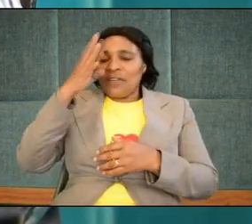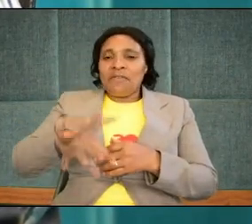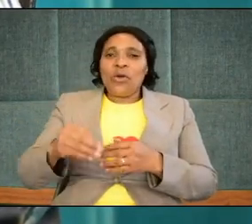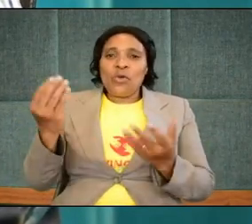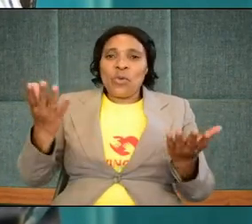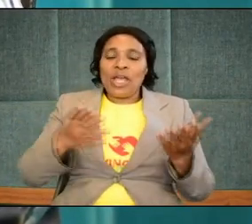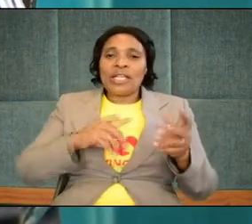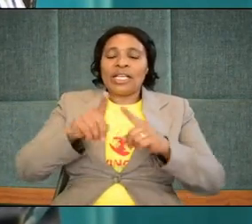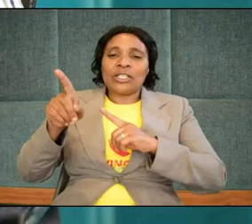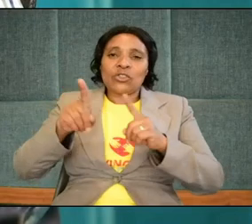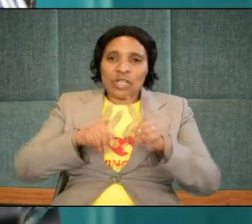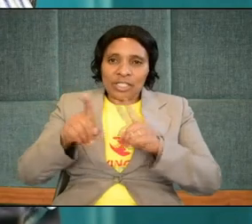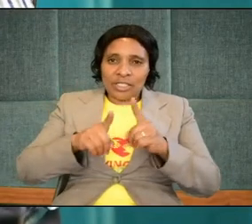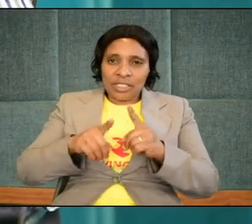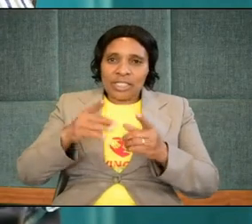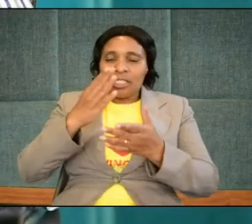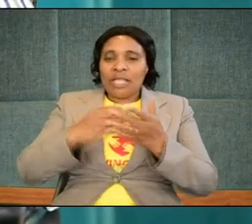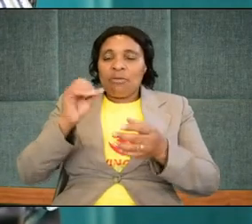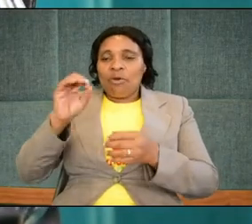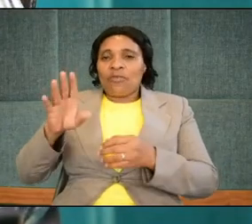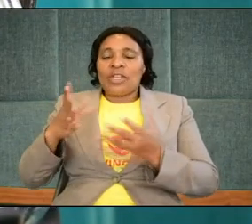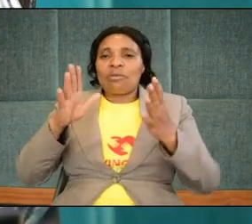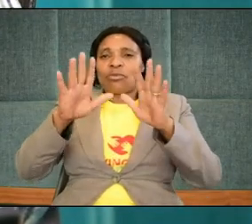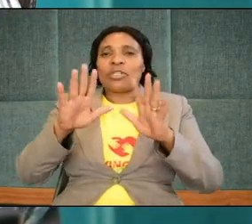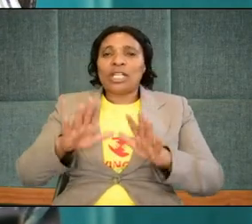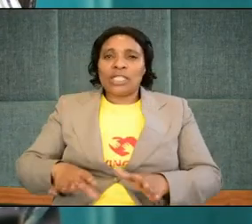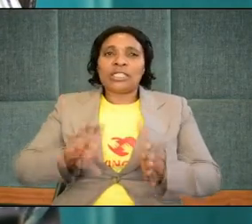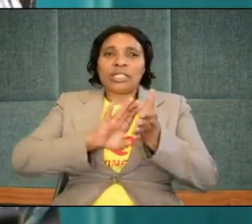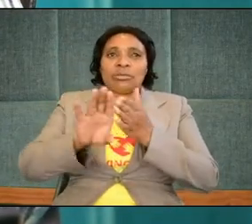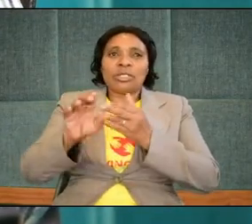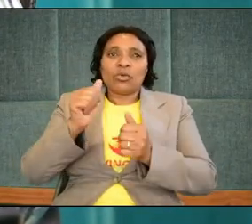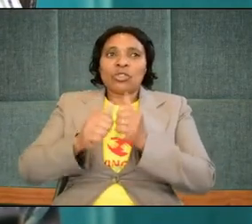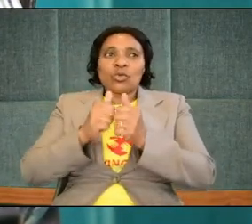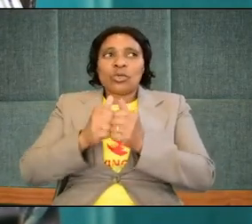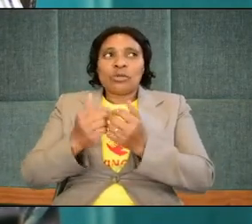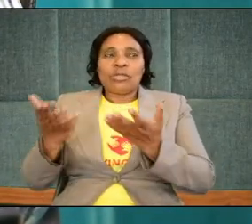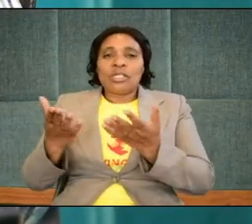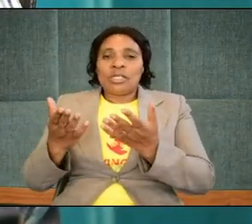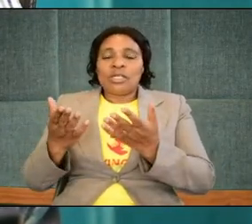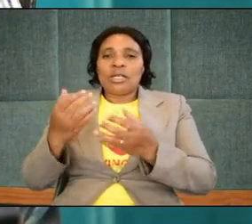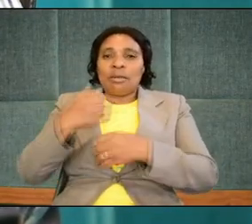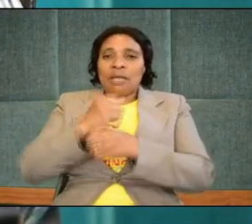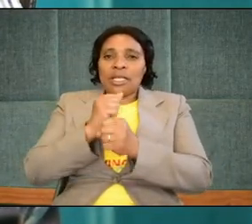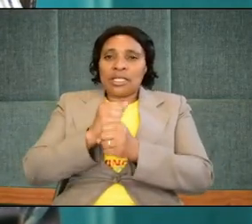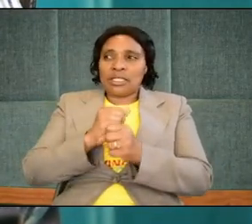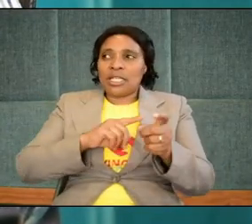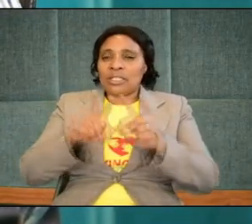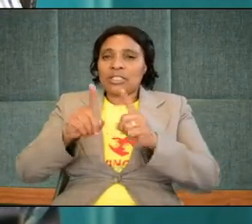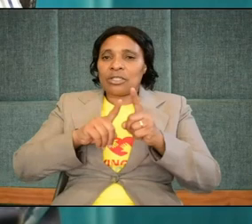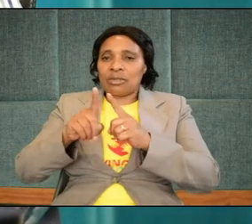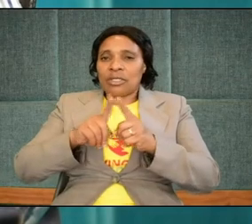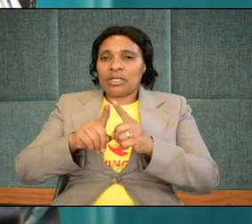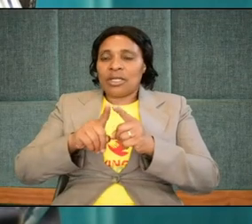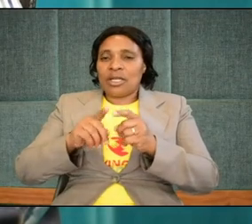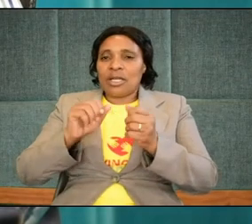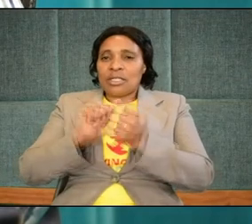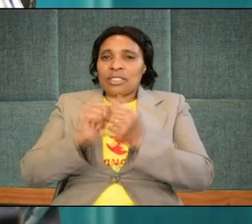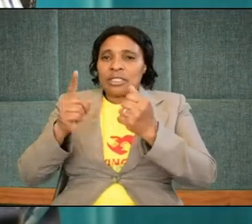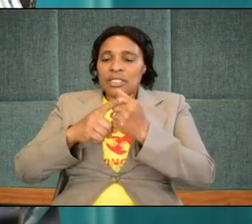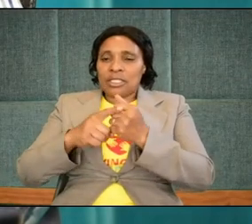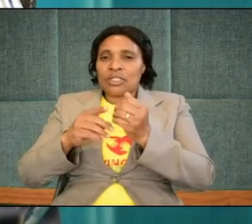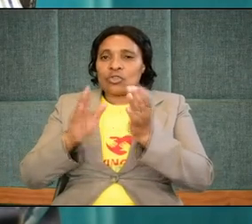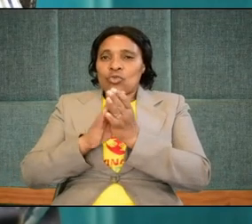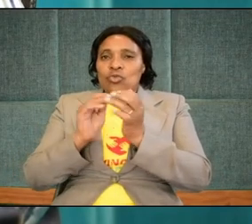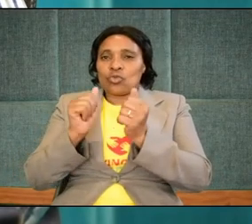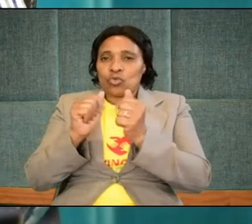book of Exodus. And some of the key chapters that we'll be covering is Exodus chapter 15 up to chapter 18.